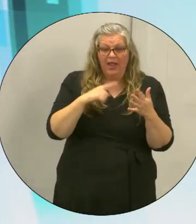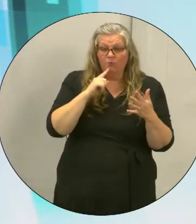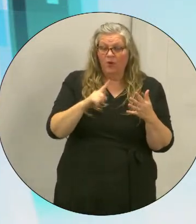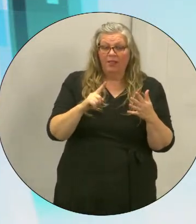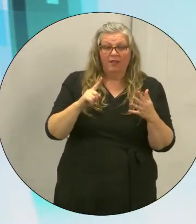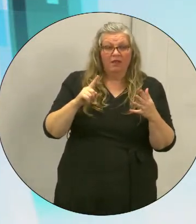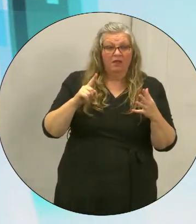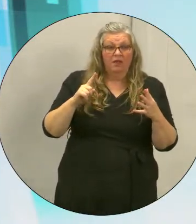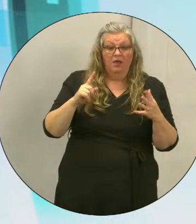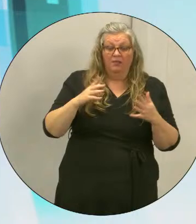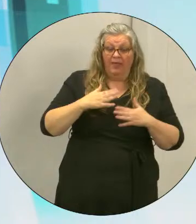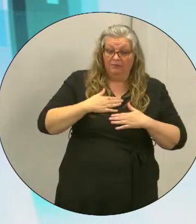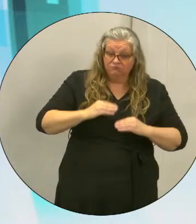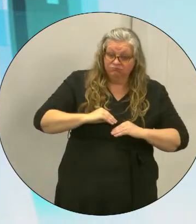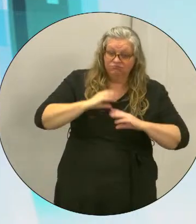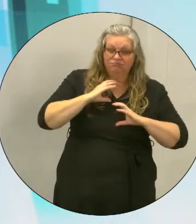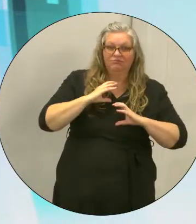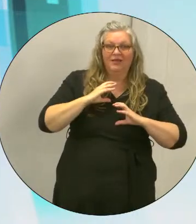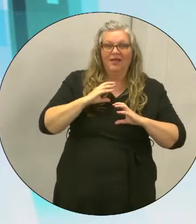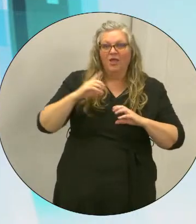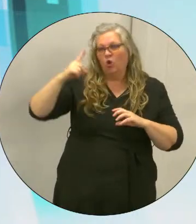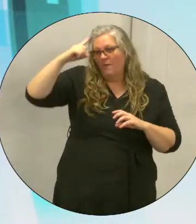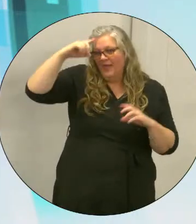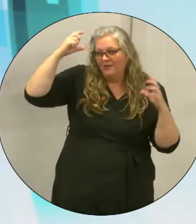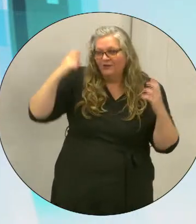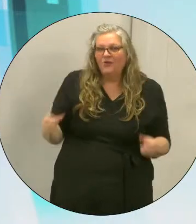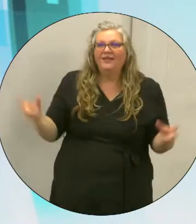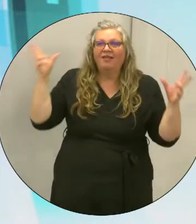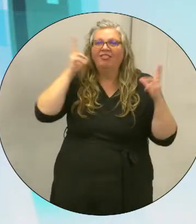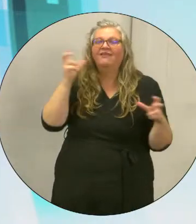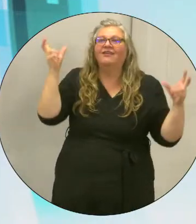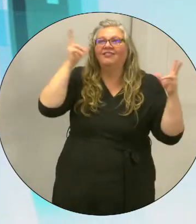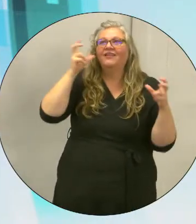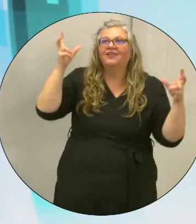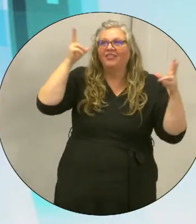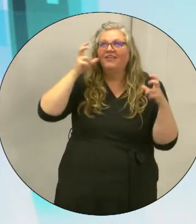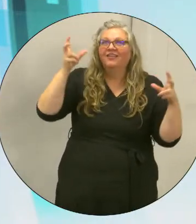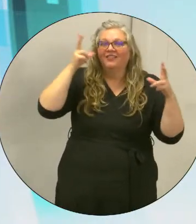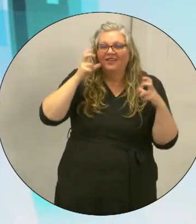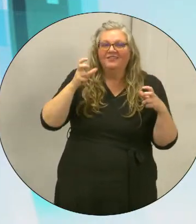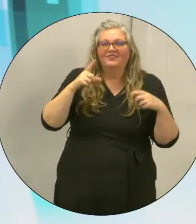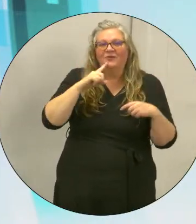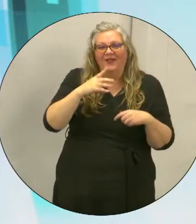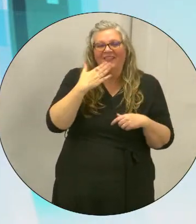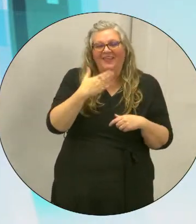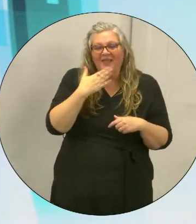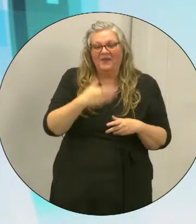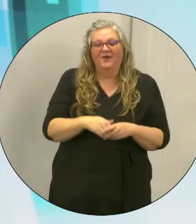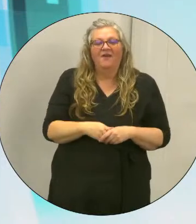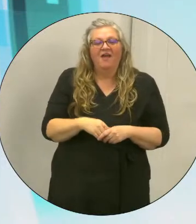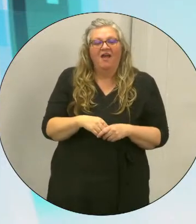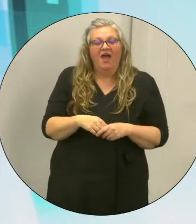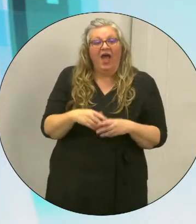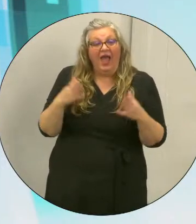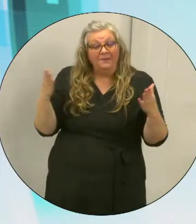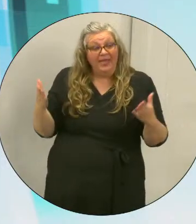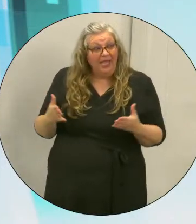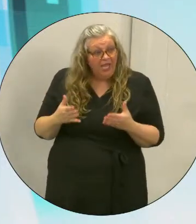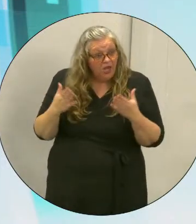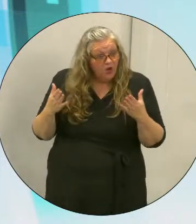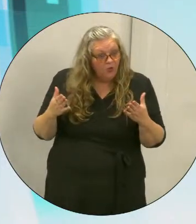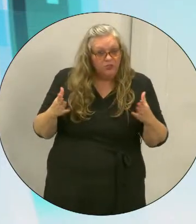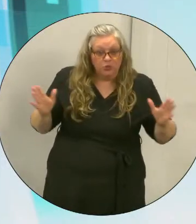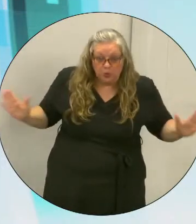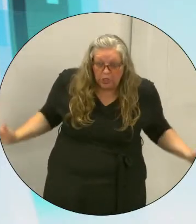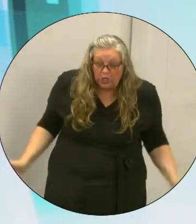y'all's mental strength to sit there and listen and listen and listen to all of this. So I thank you for that. Now, I'm here to urge